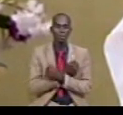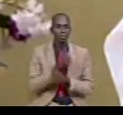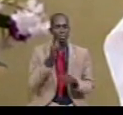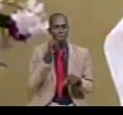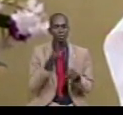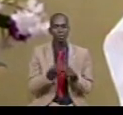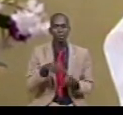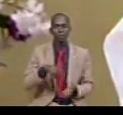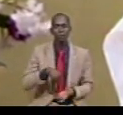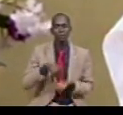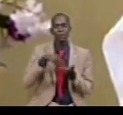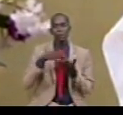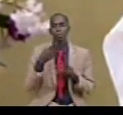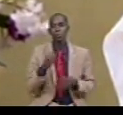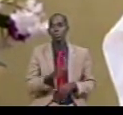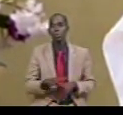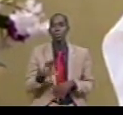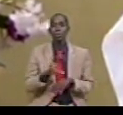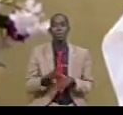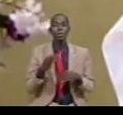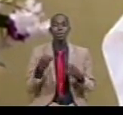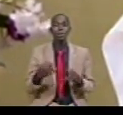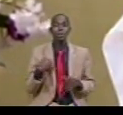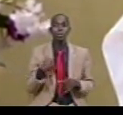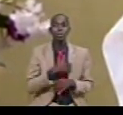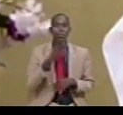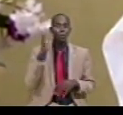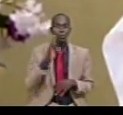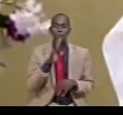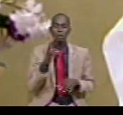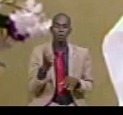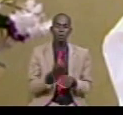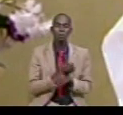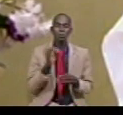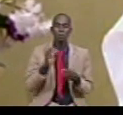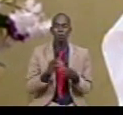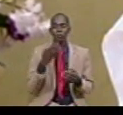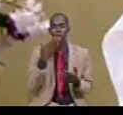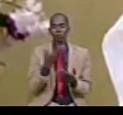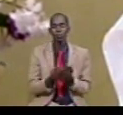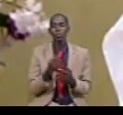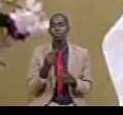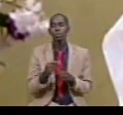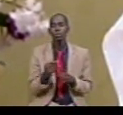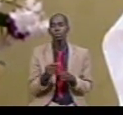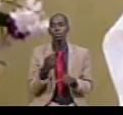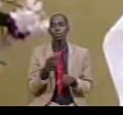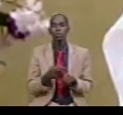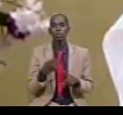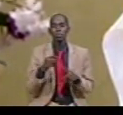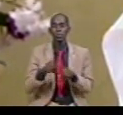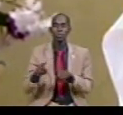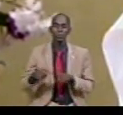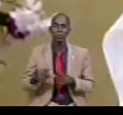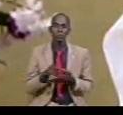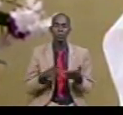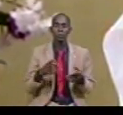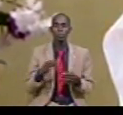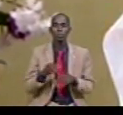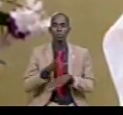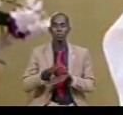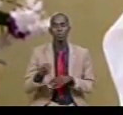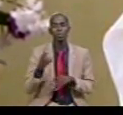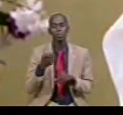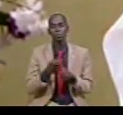Children's Church. And in this session, we'll be taking more goodwill messages from the various arms of the ministries from across